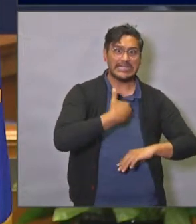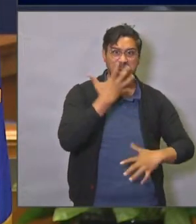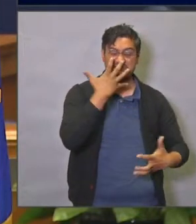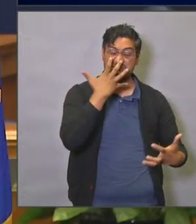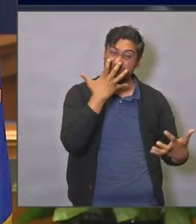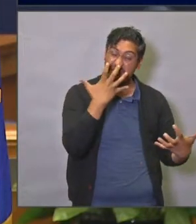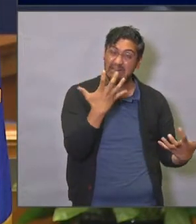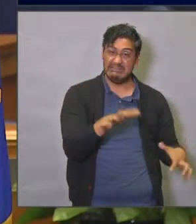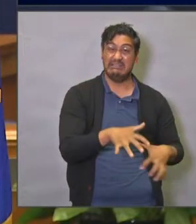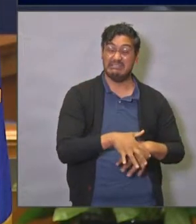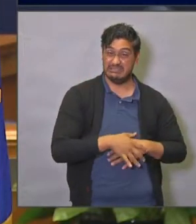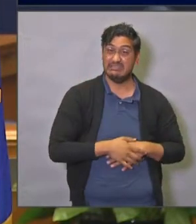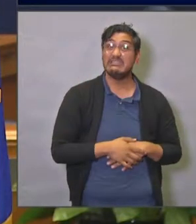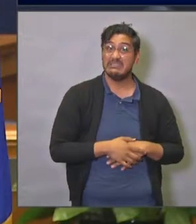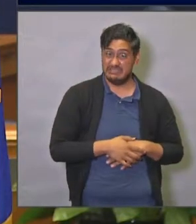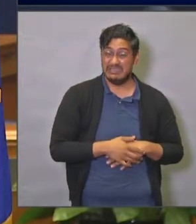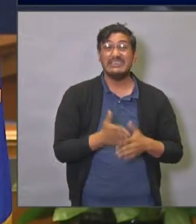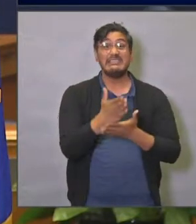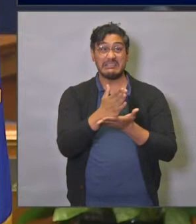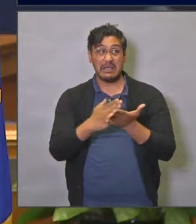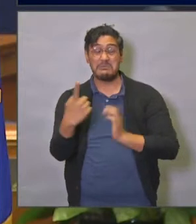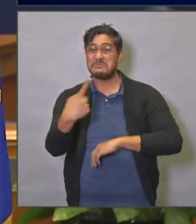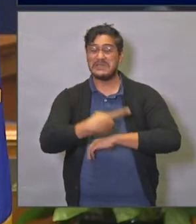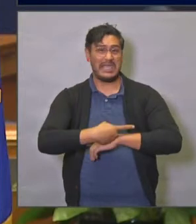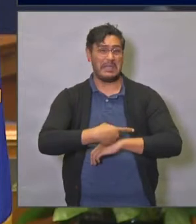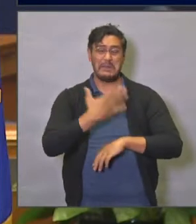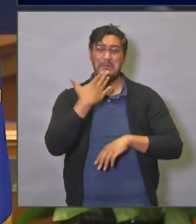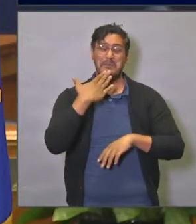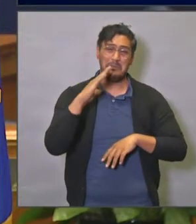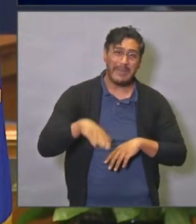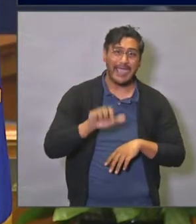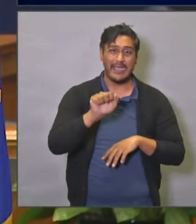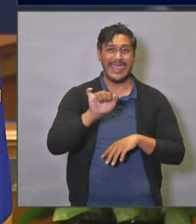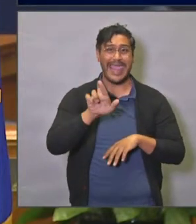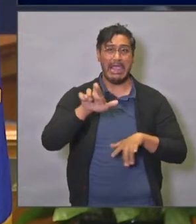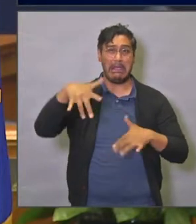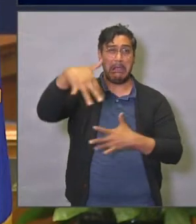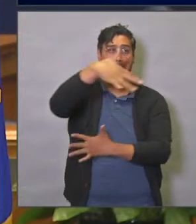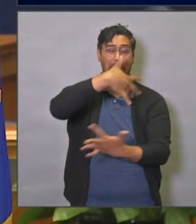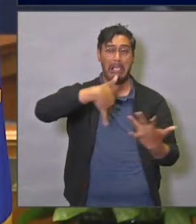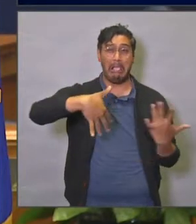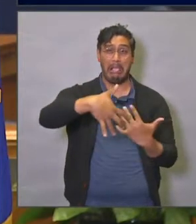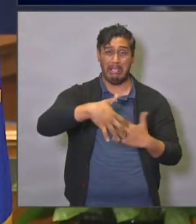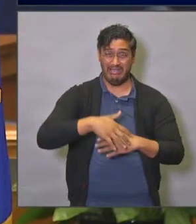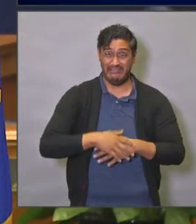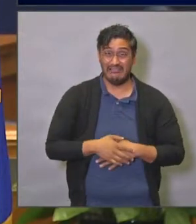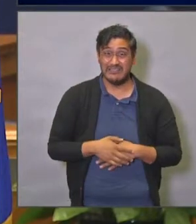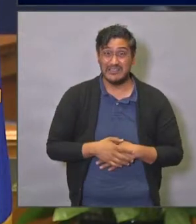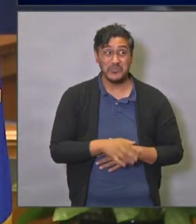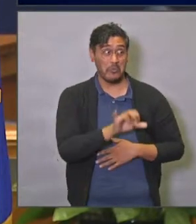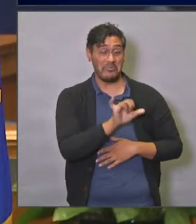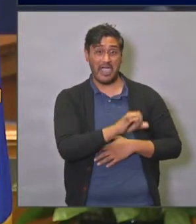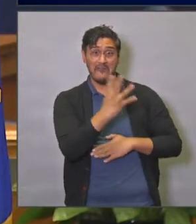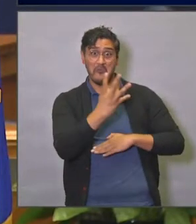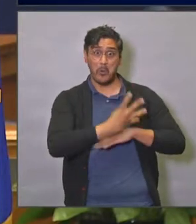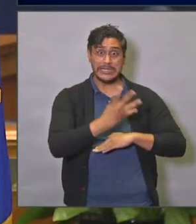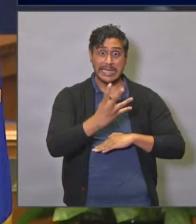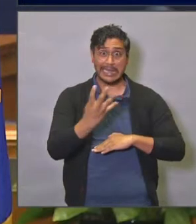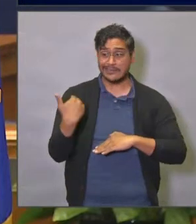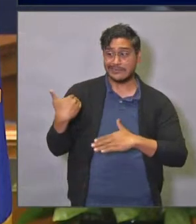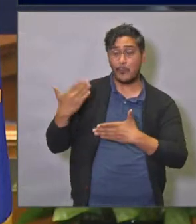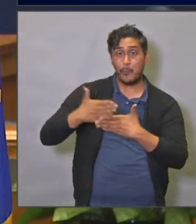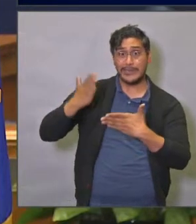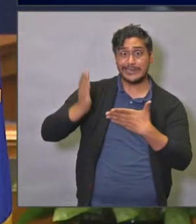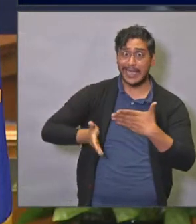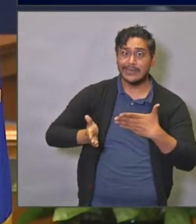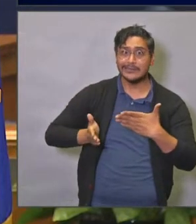event and then where we had poor air quality. And the last 4 days minus the weekend numbers did see us